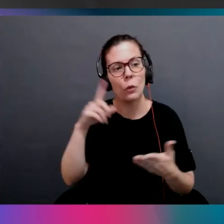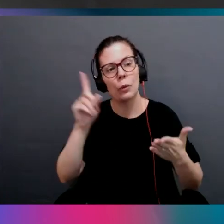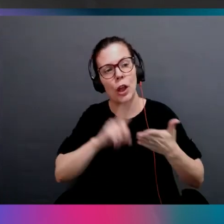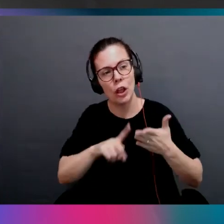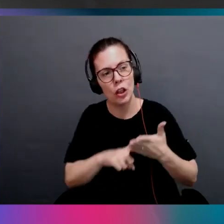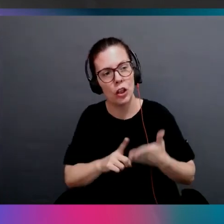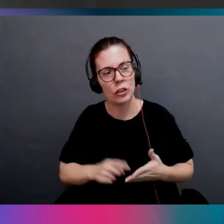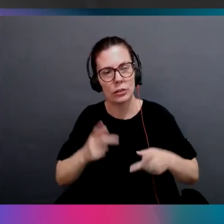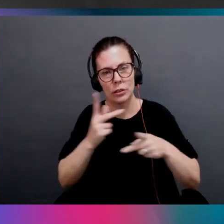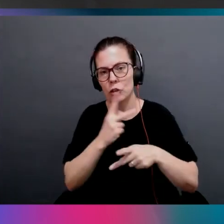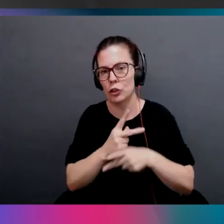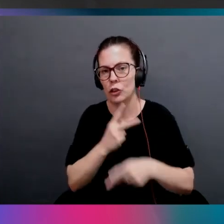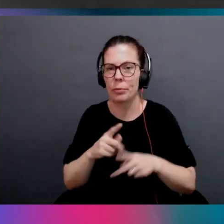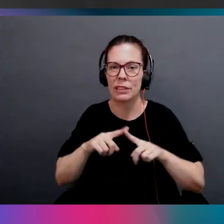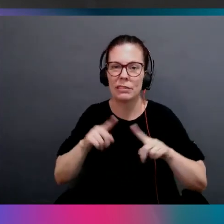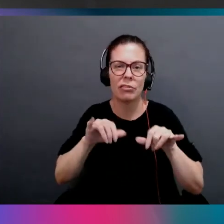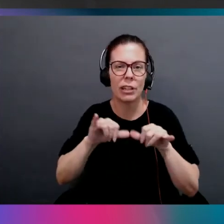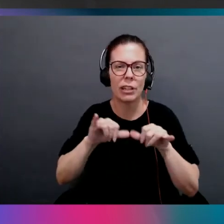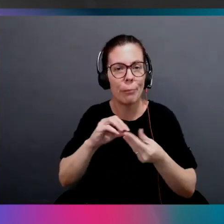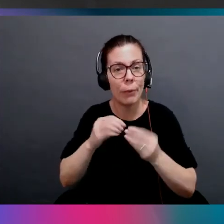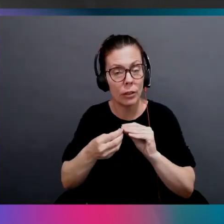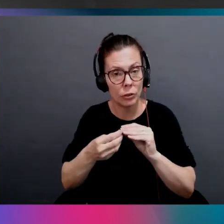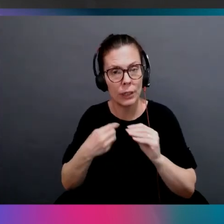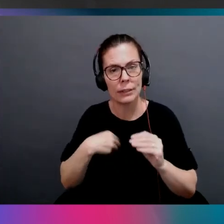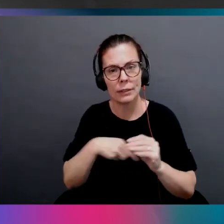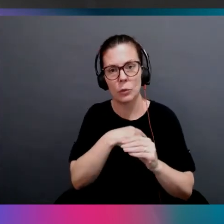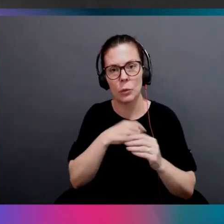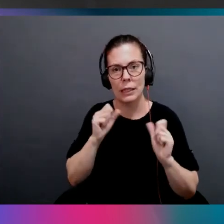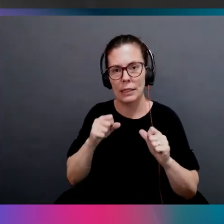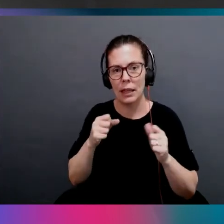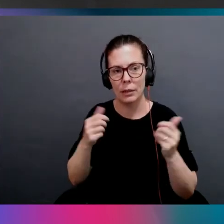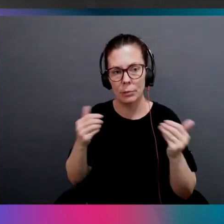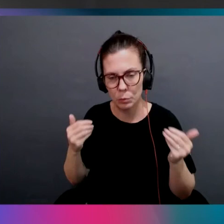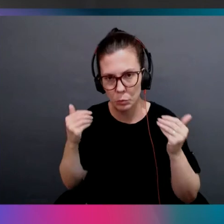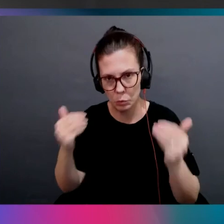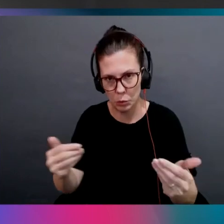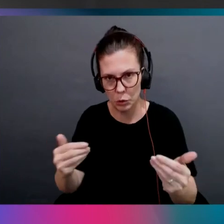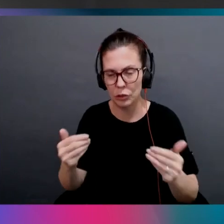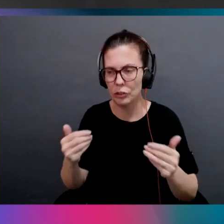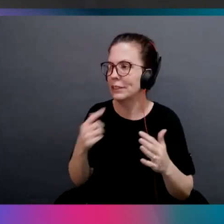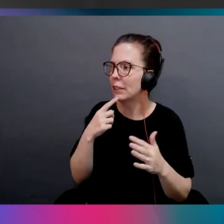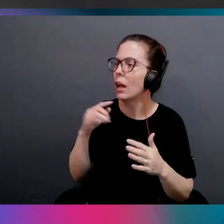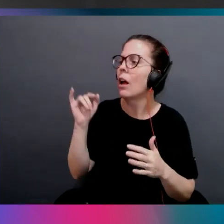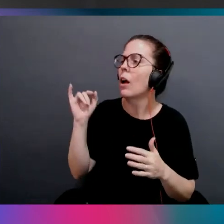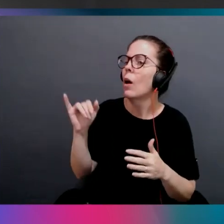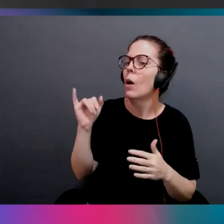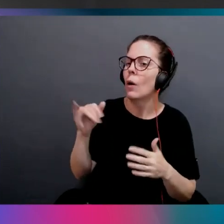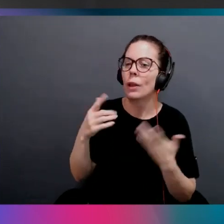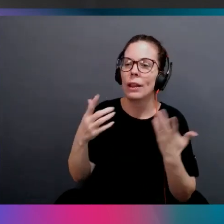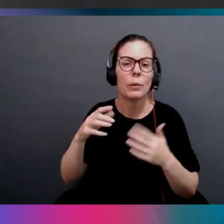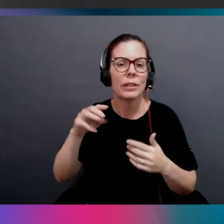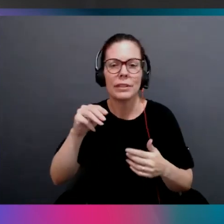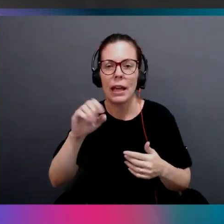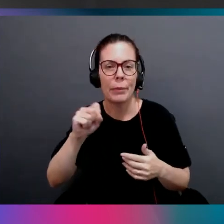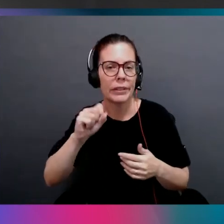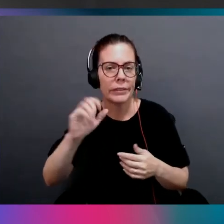some different metrics that we would have pushed forward. So we could say, what was the MSE and all that kind of stuff, right? So you run the model, you